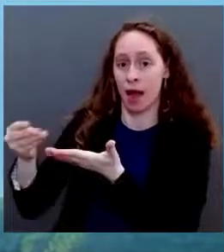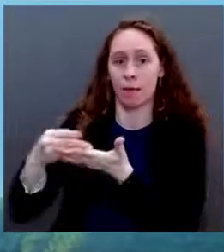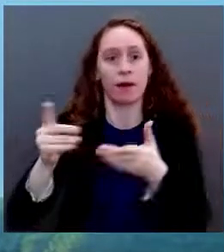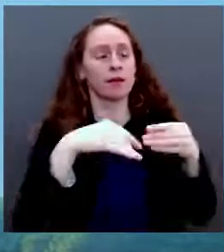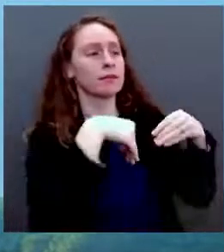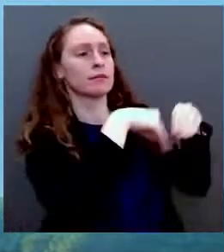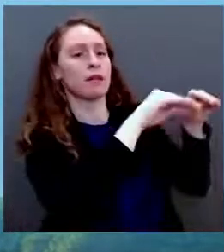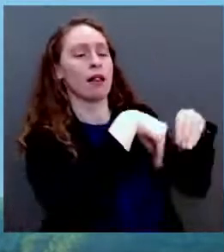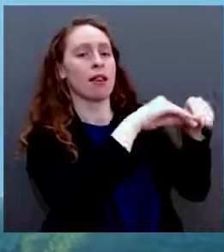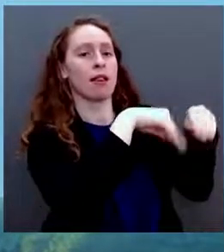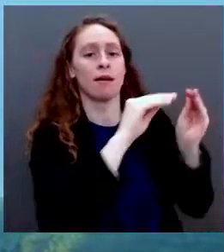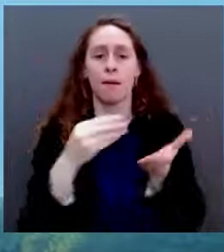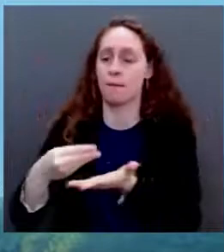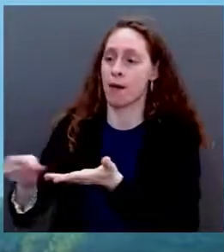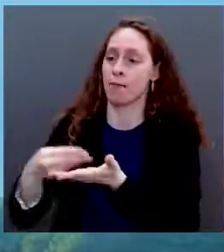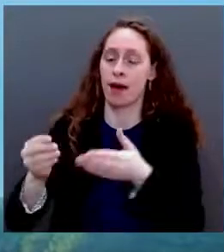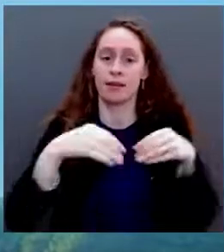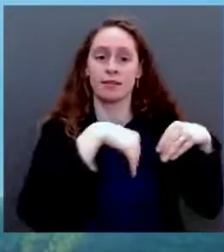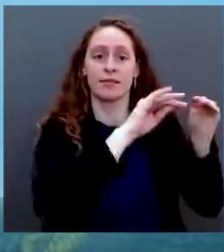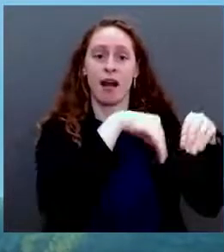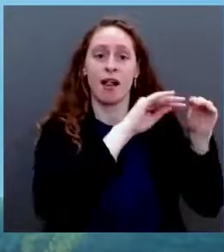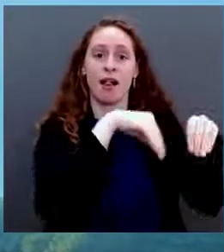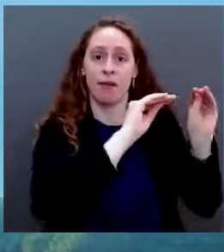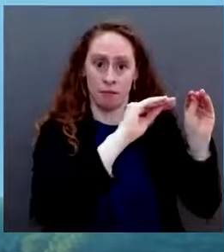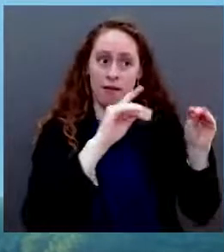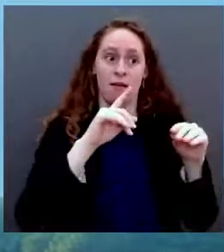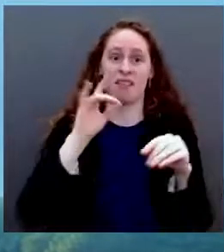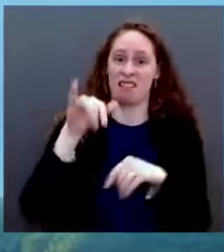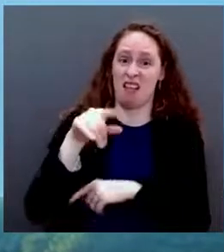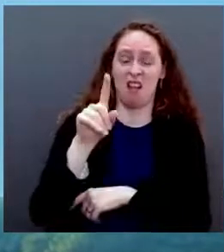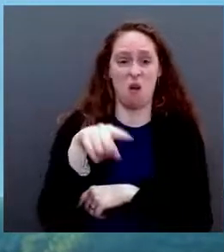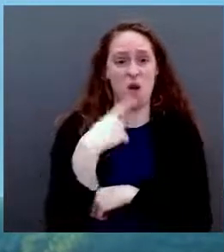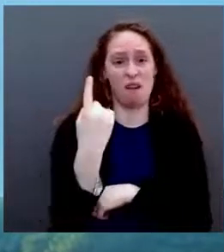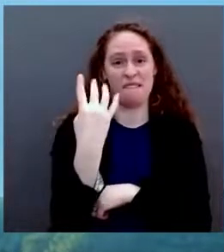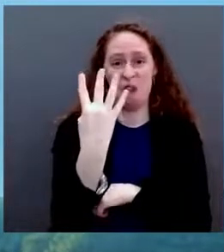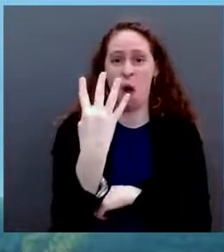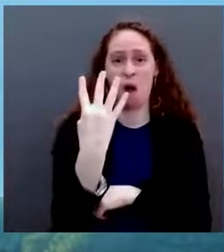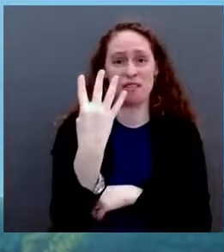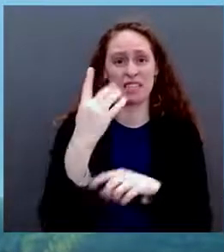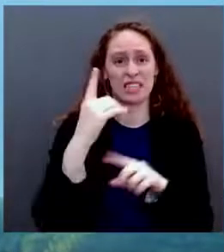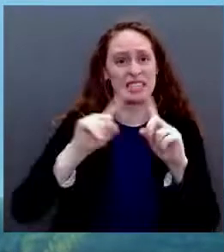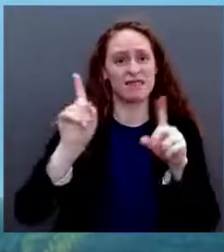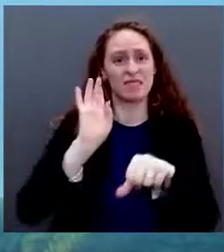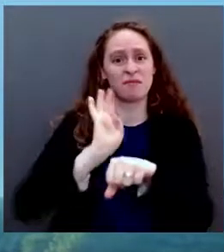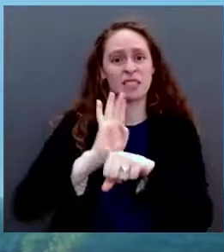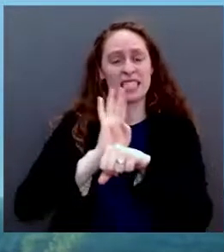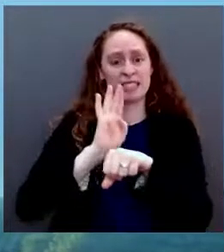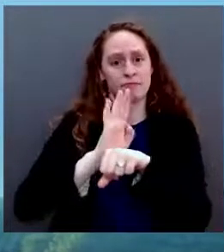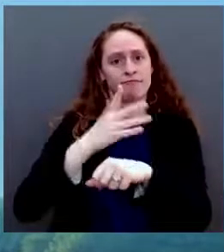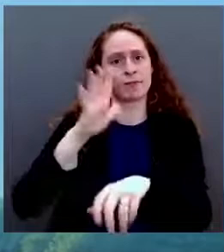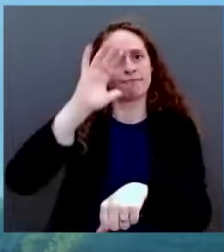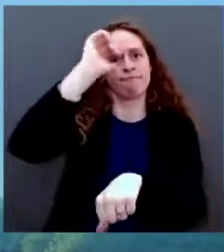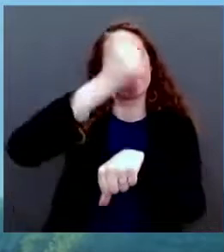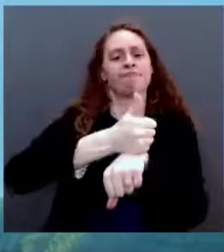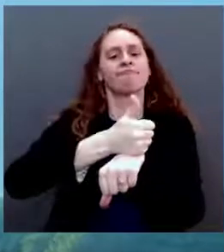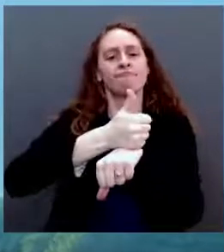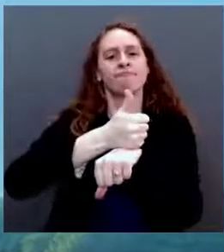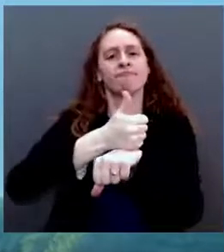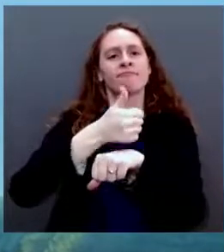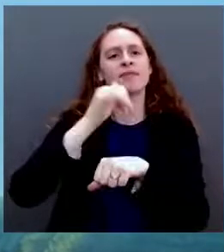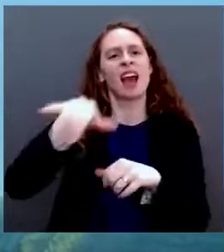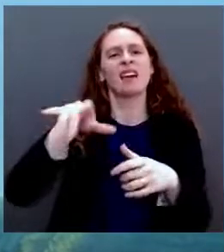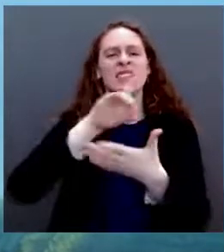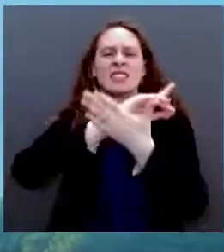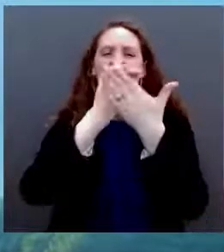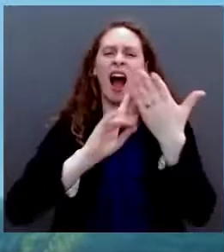have to pay, by and large. But that's only half of it. These companies can use their position as middlemen to overcharge